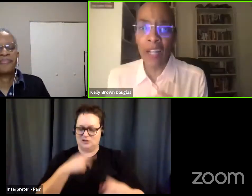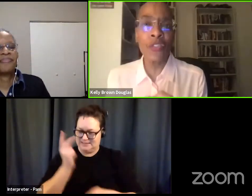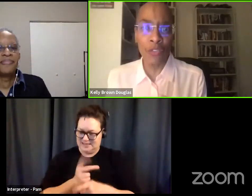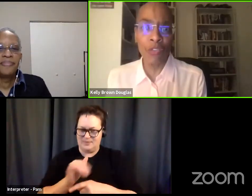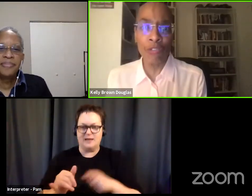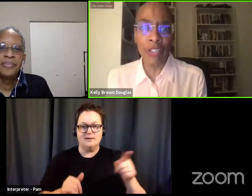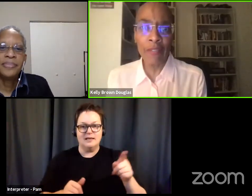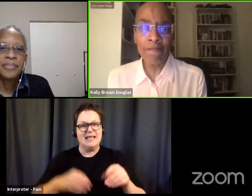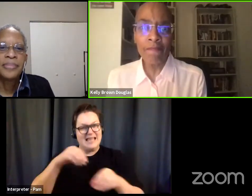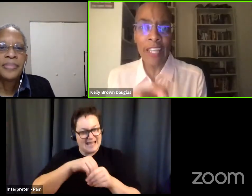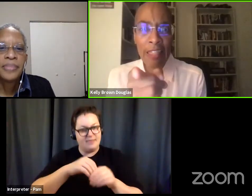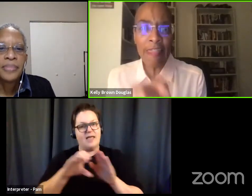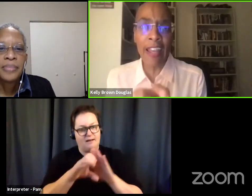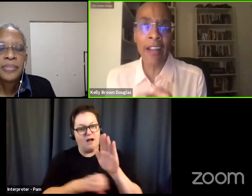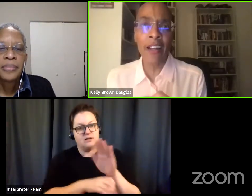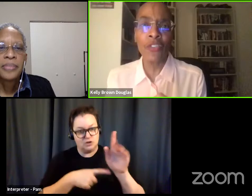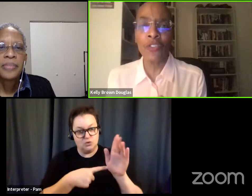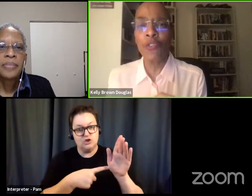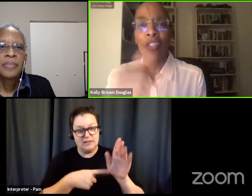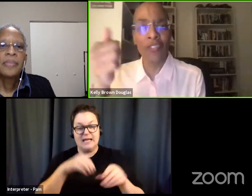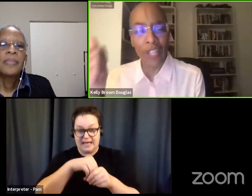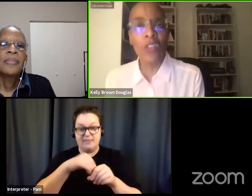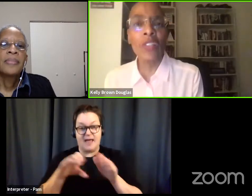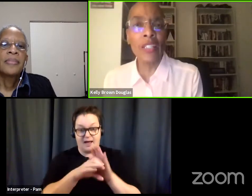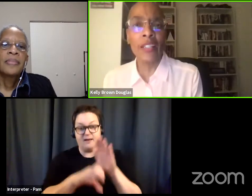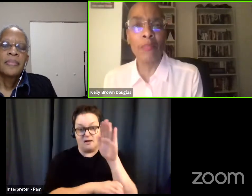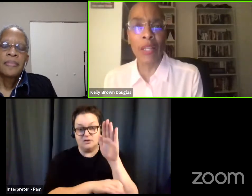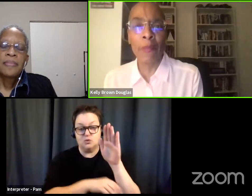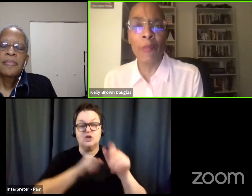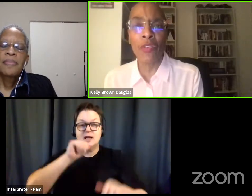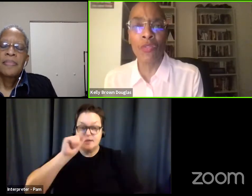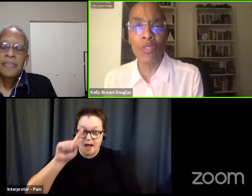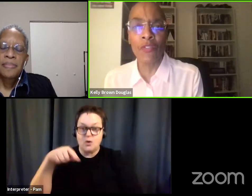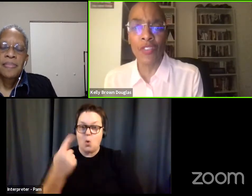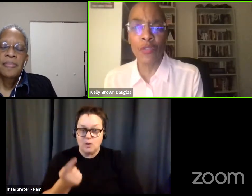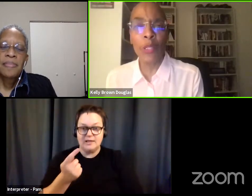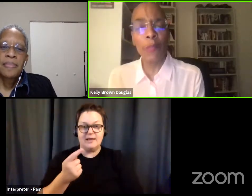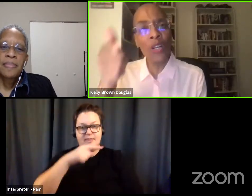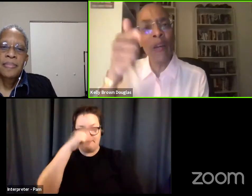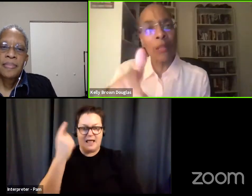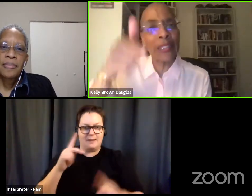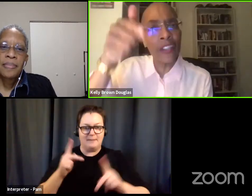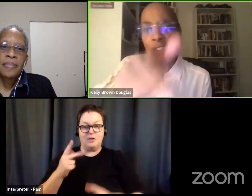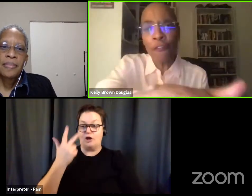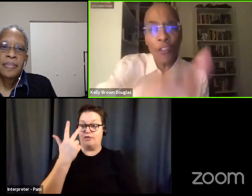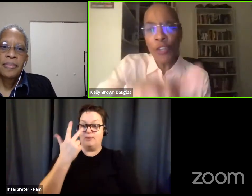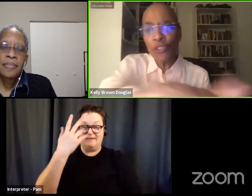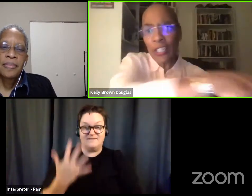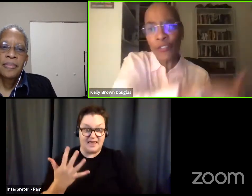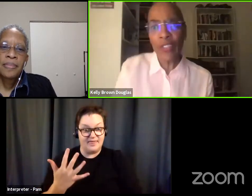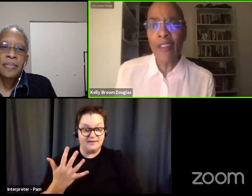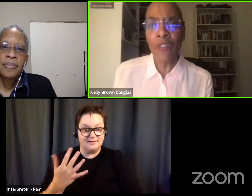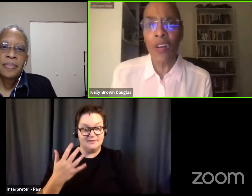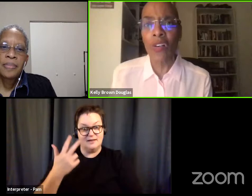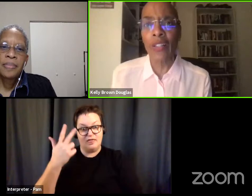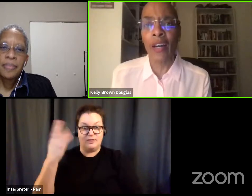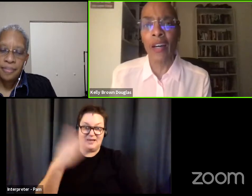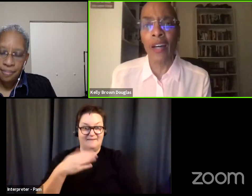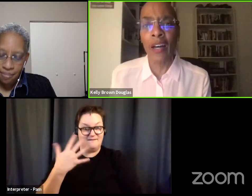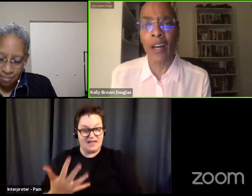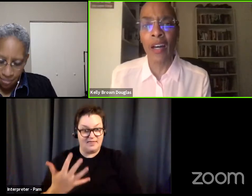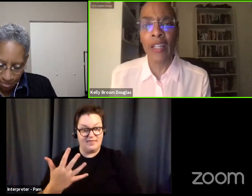that constitution, is not only that Black people are three-fifths people, but there's a fugitive slave